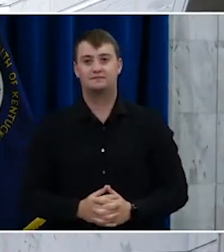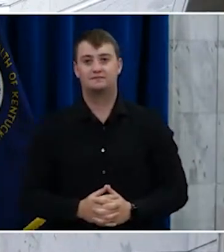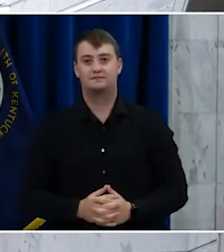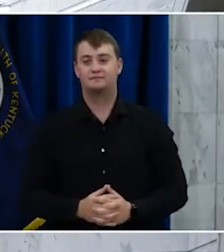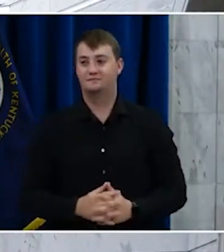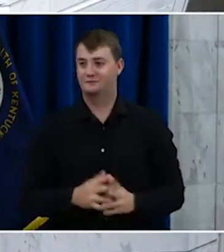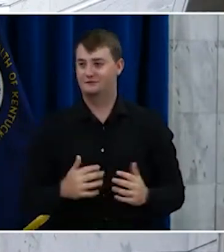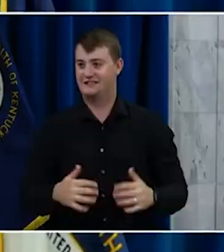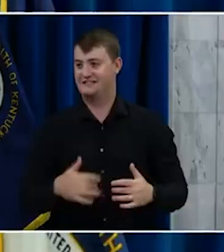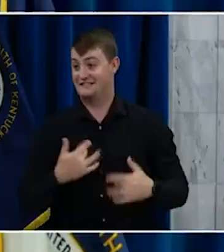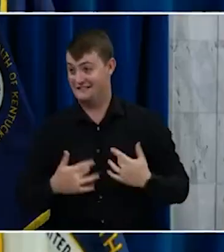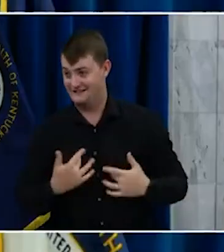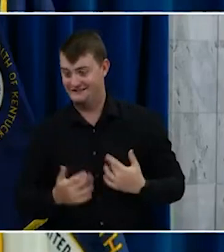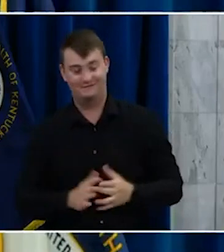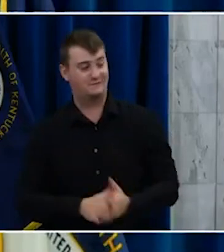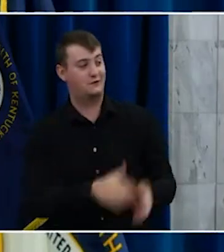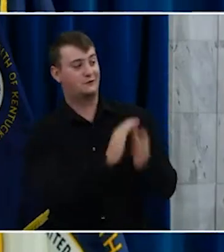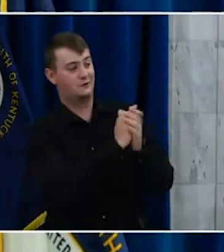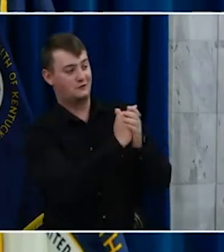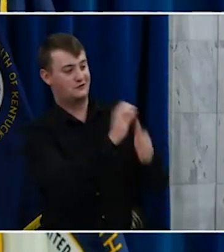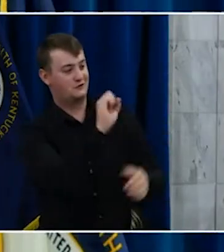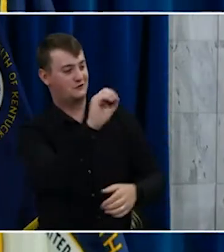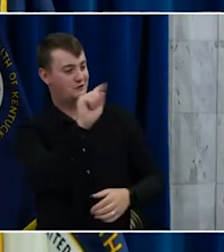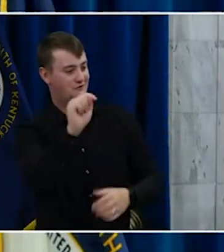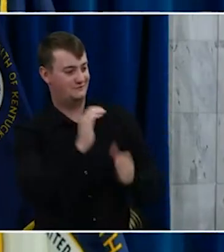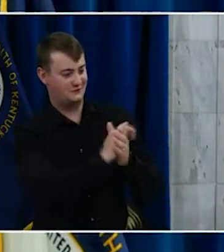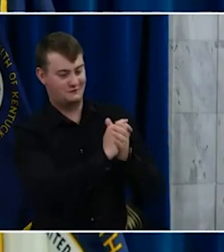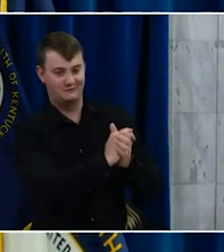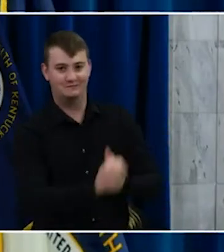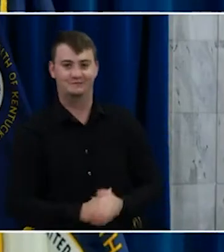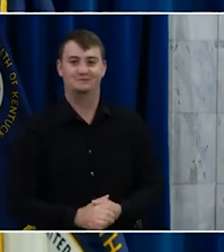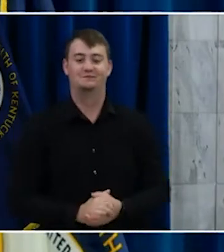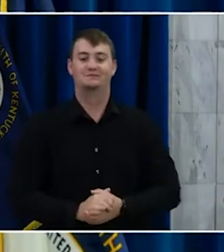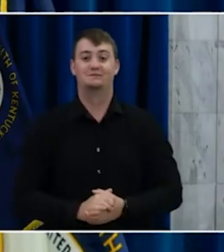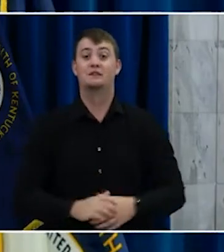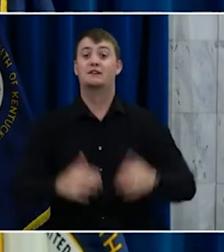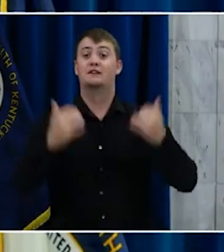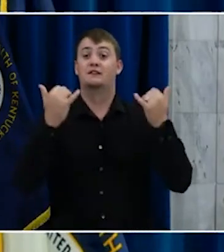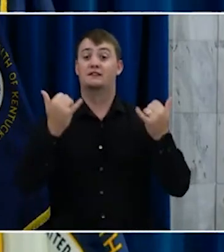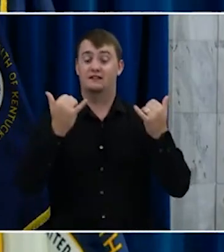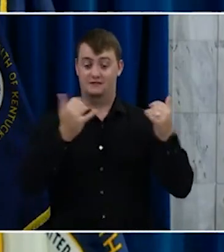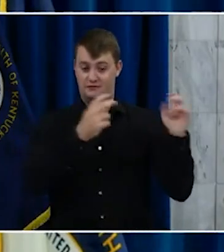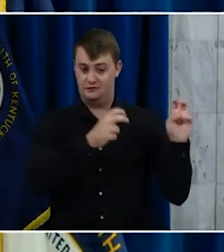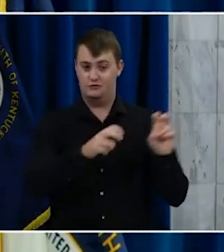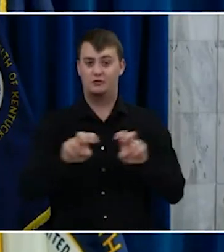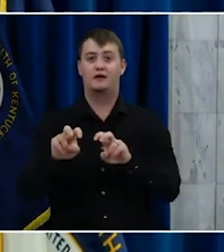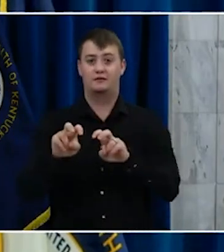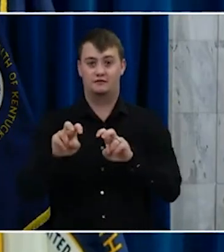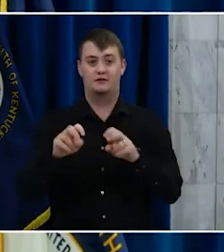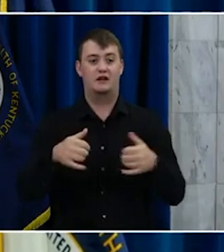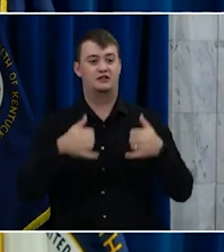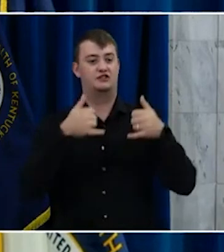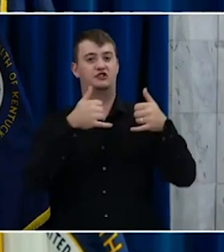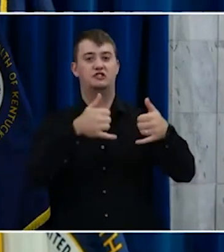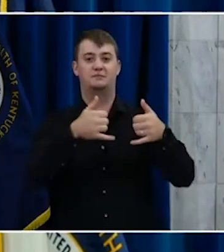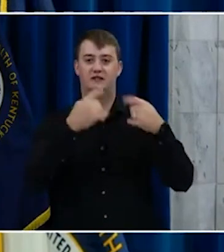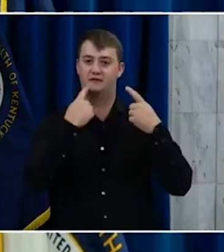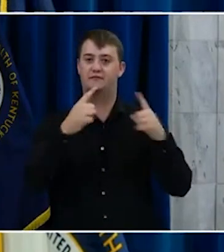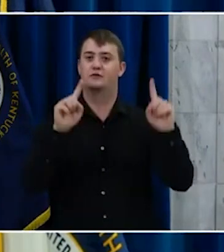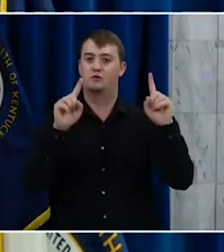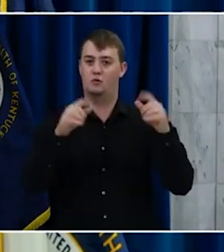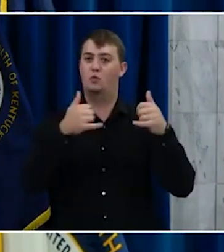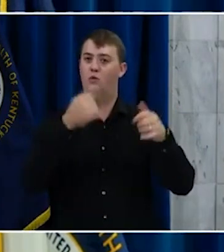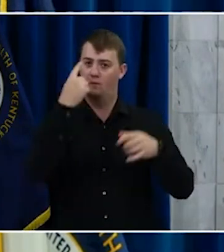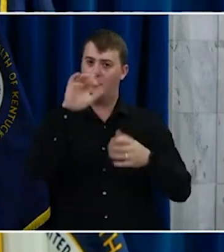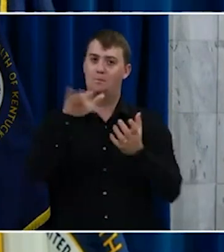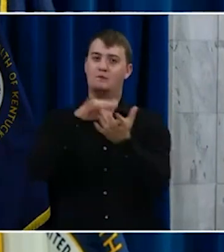This is so exciting. Congratulations, Scott. We'll now transition to the Achievement Award winners for the